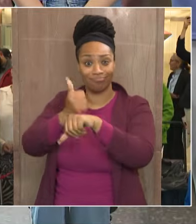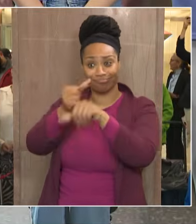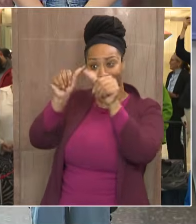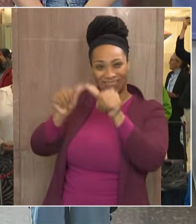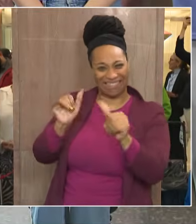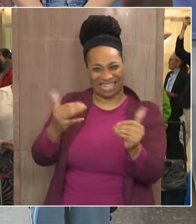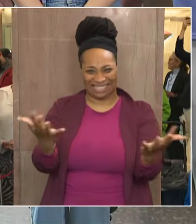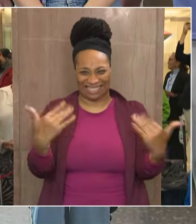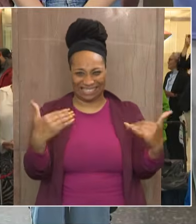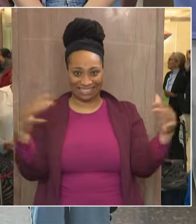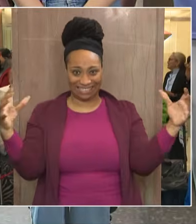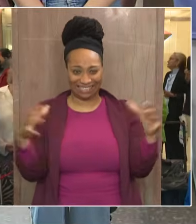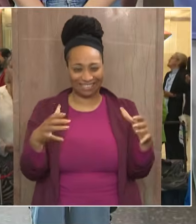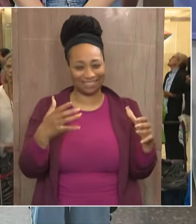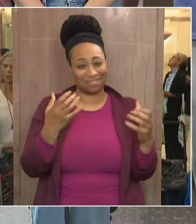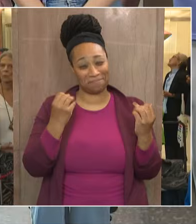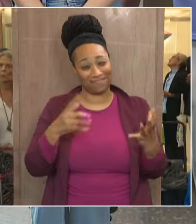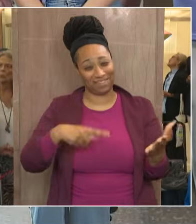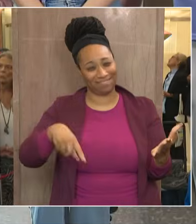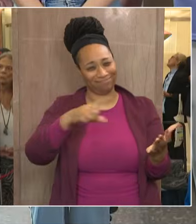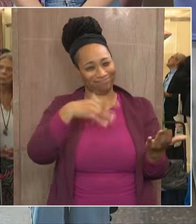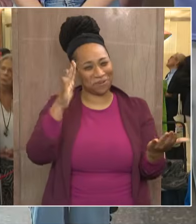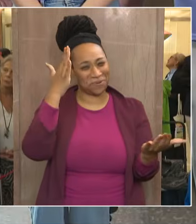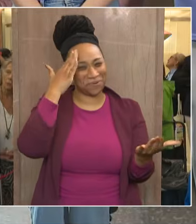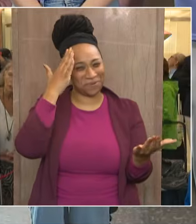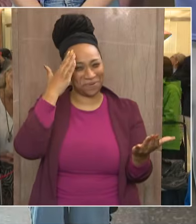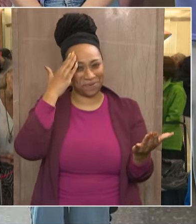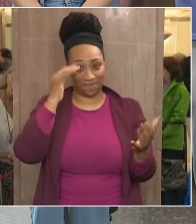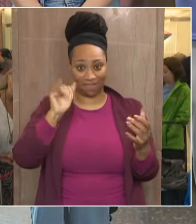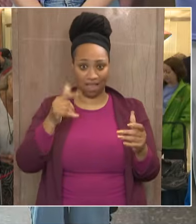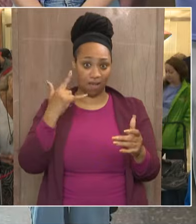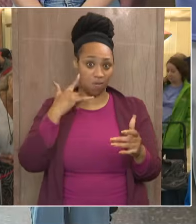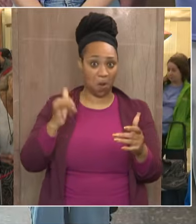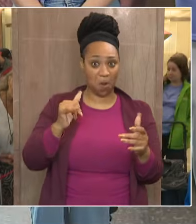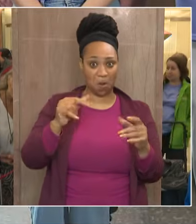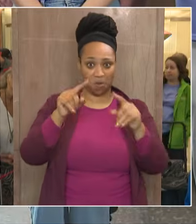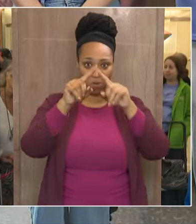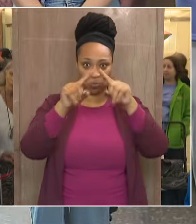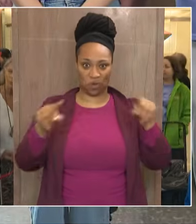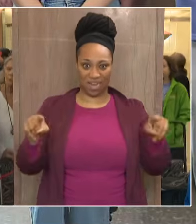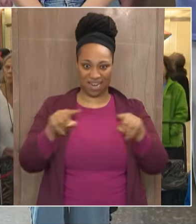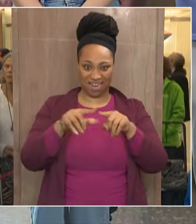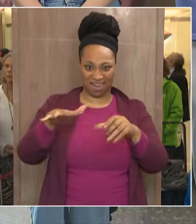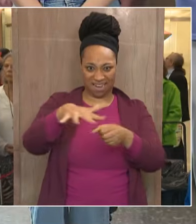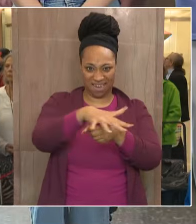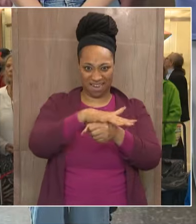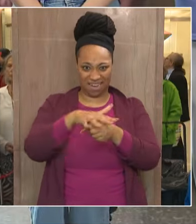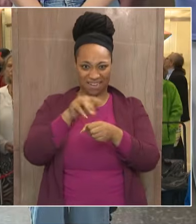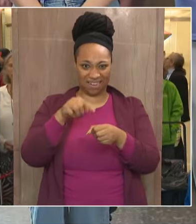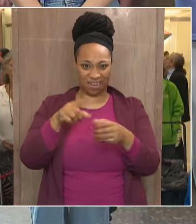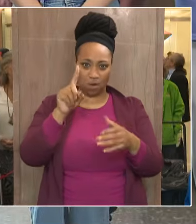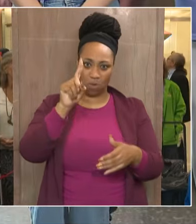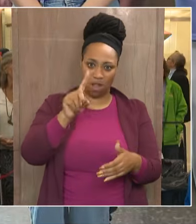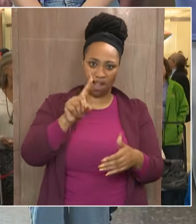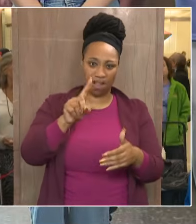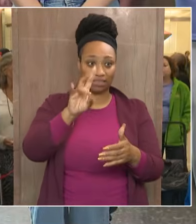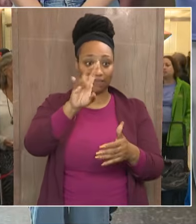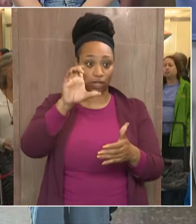of you know that Golden Triangle is home to 1,700 residents, with another 1,800 near to come in the